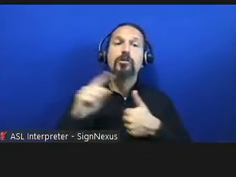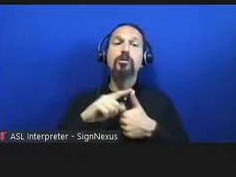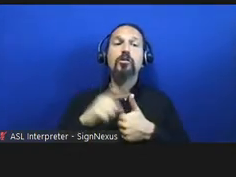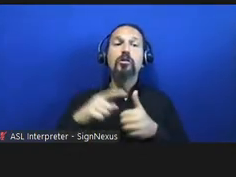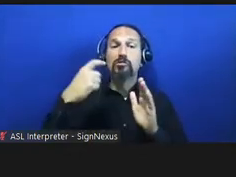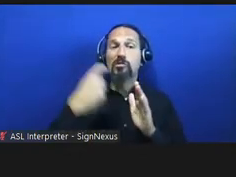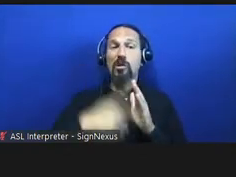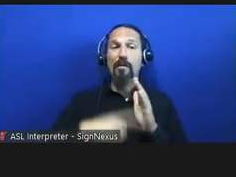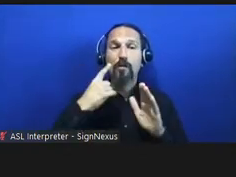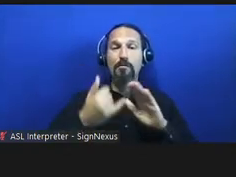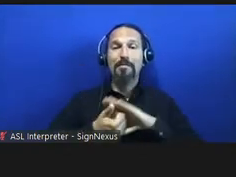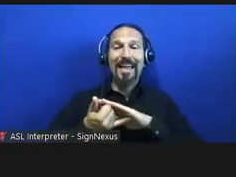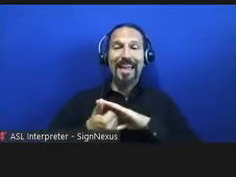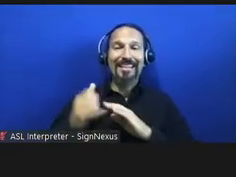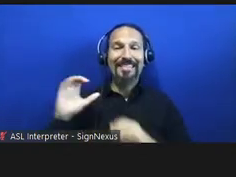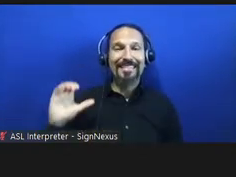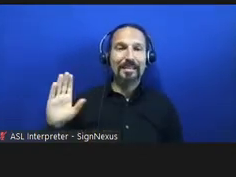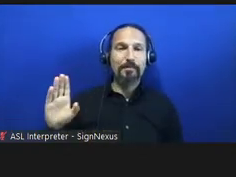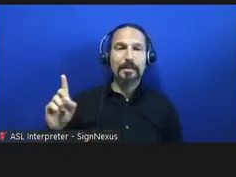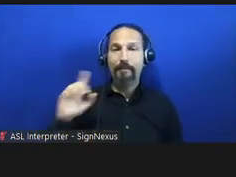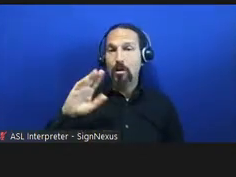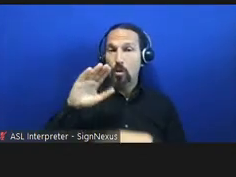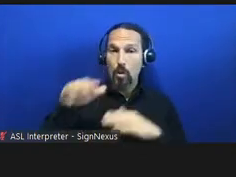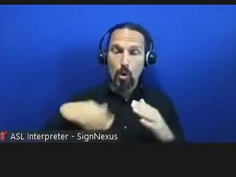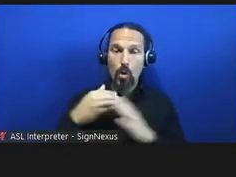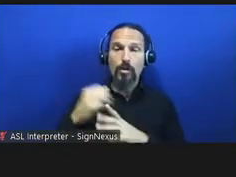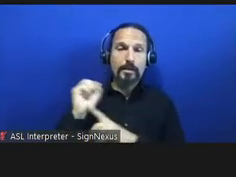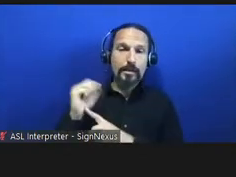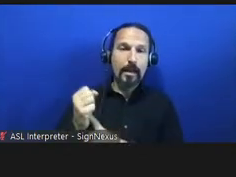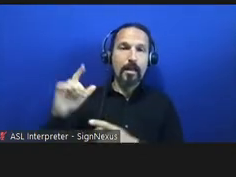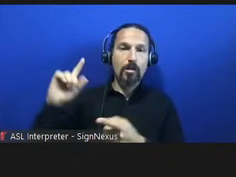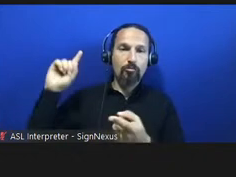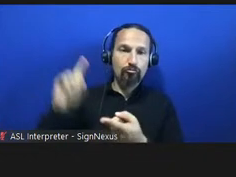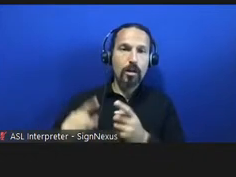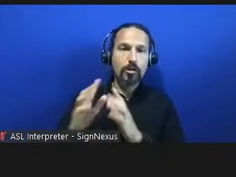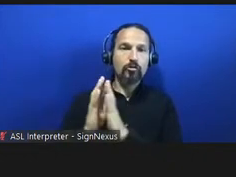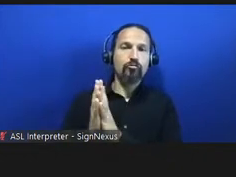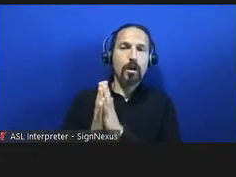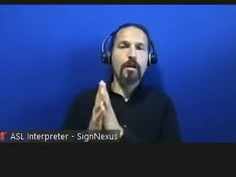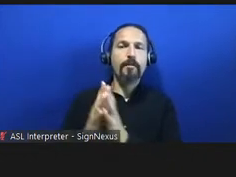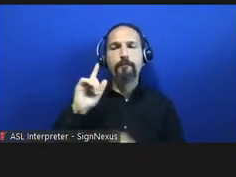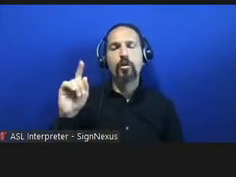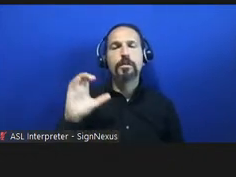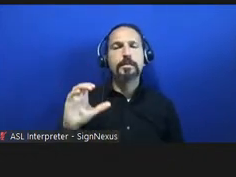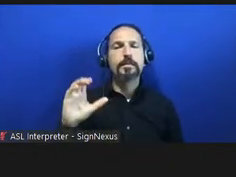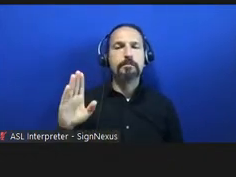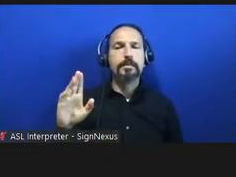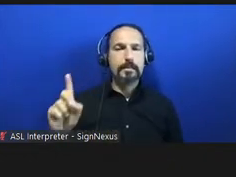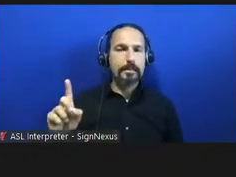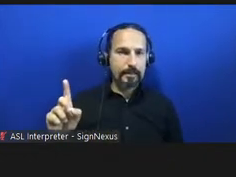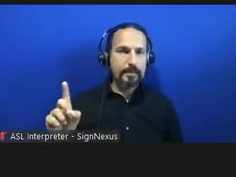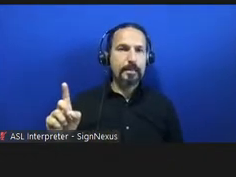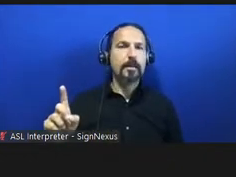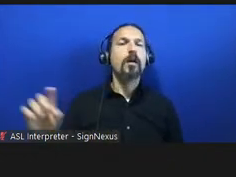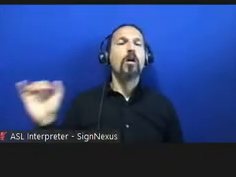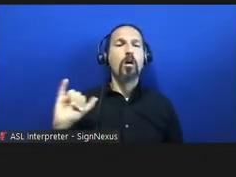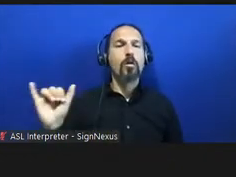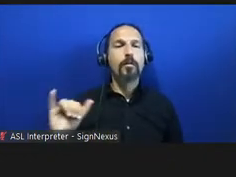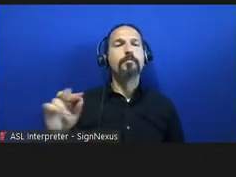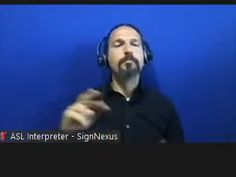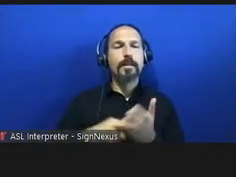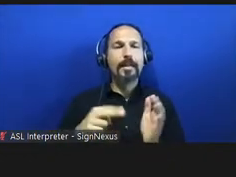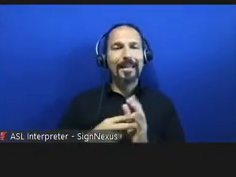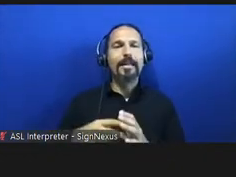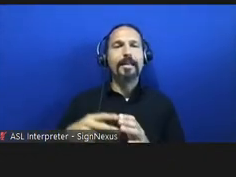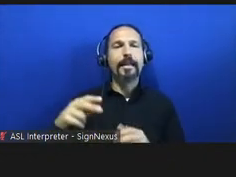Manhattan Central business district in all scenarios reduce traffic entering the Manhattan Central business district and results in